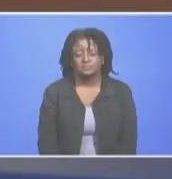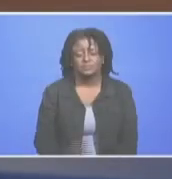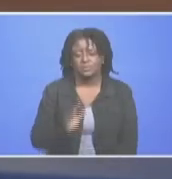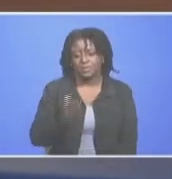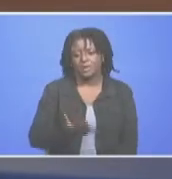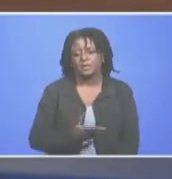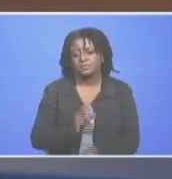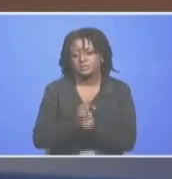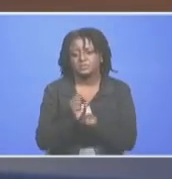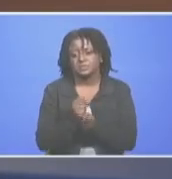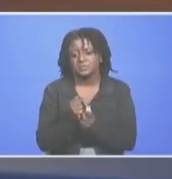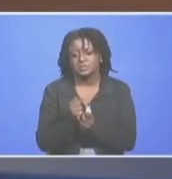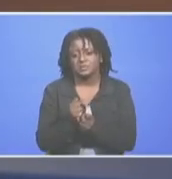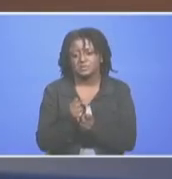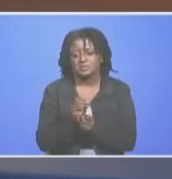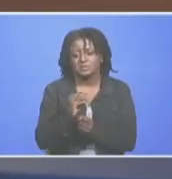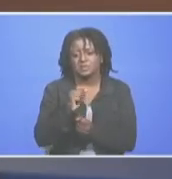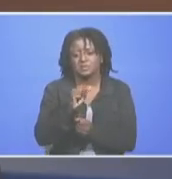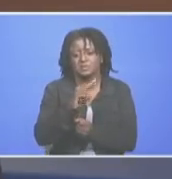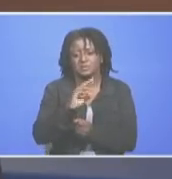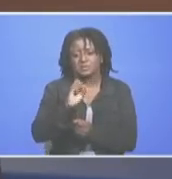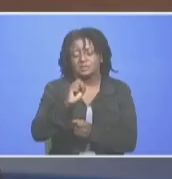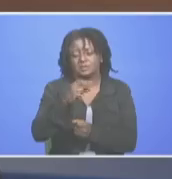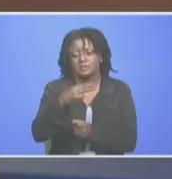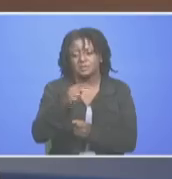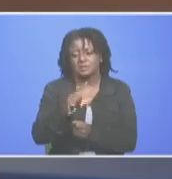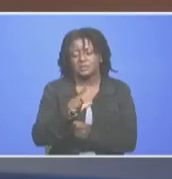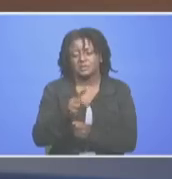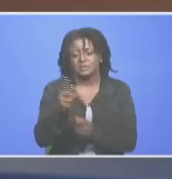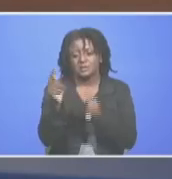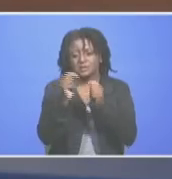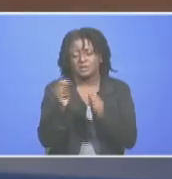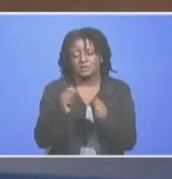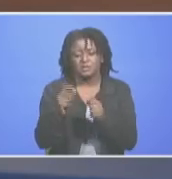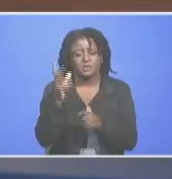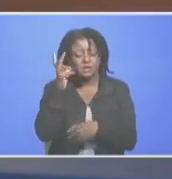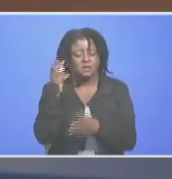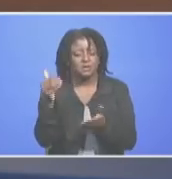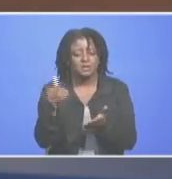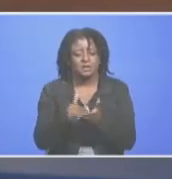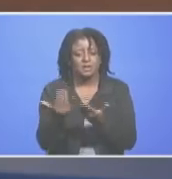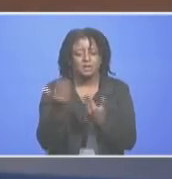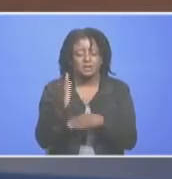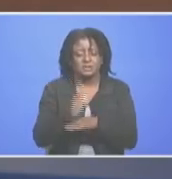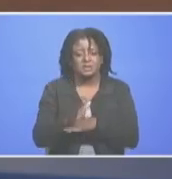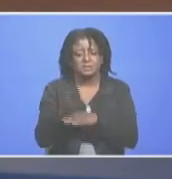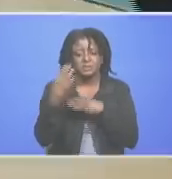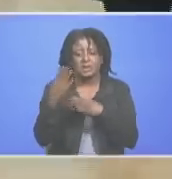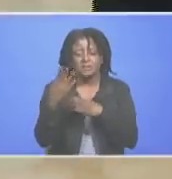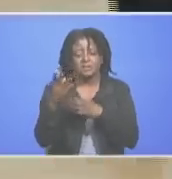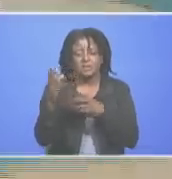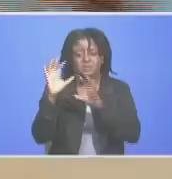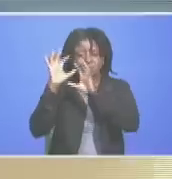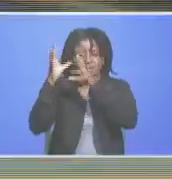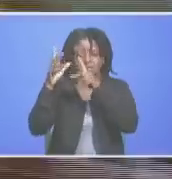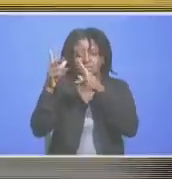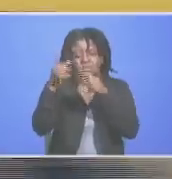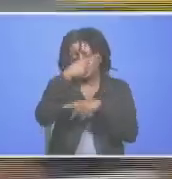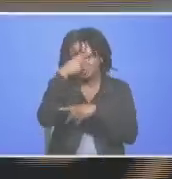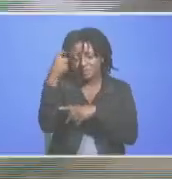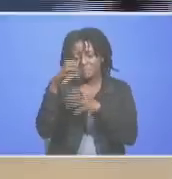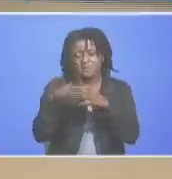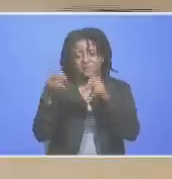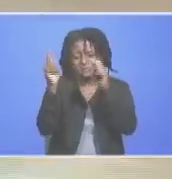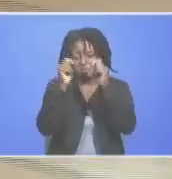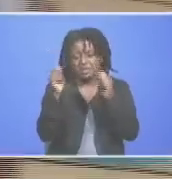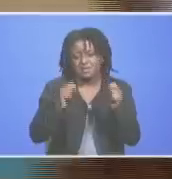Welcome to sports, everybody. The Marshall Thundering Herd back on court last night at the Bahamas Basketball Federation's Summer of Thunder Series at the Kendall Isaacs